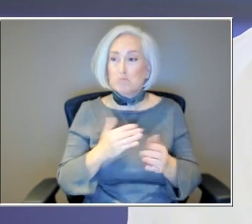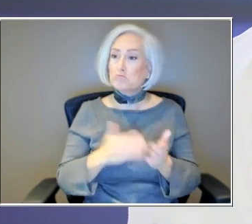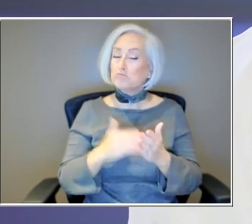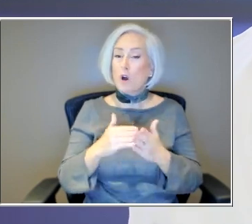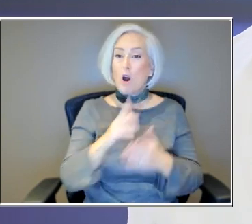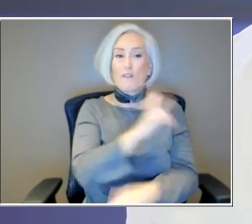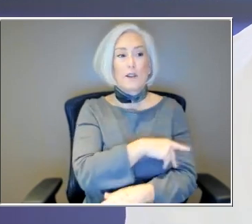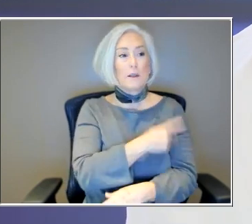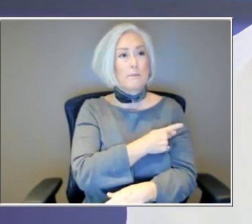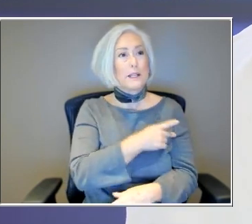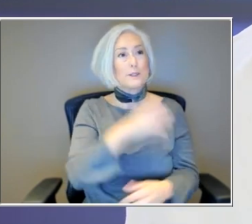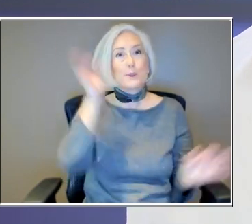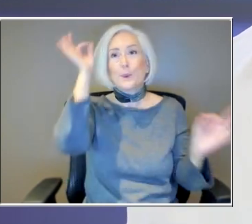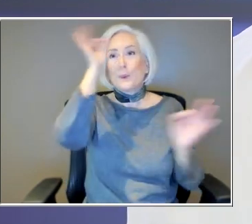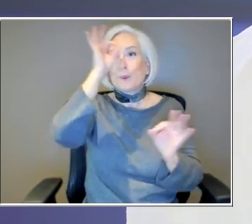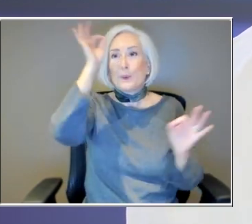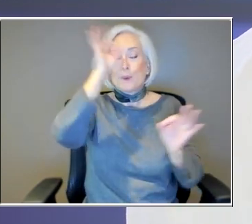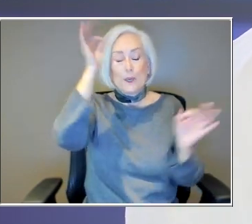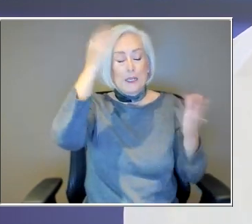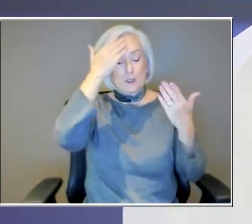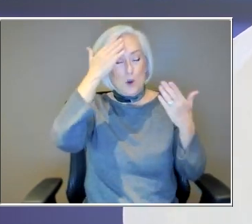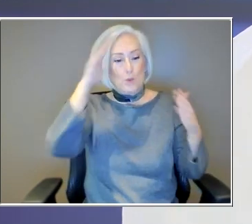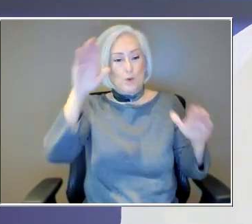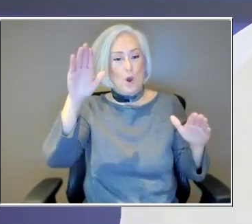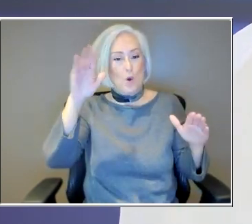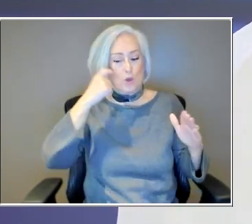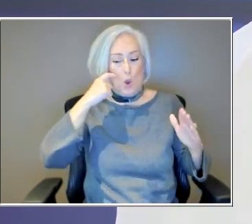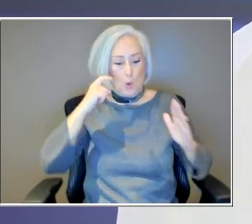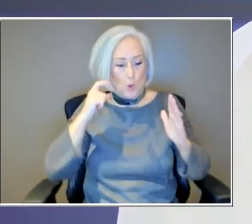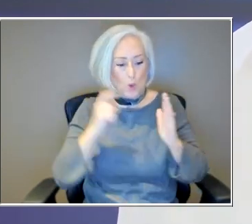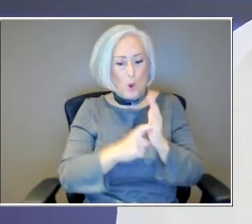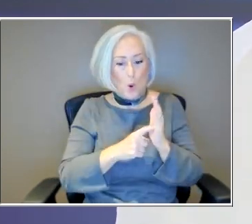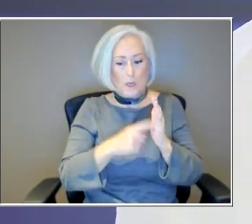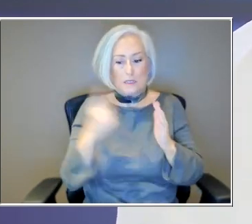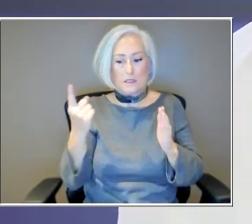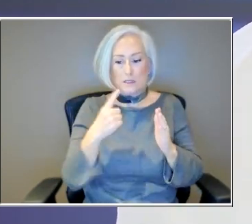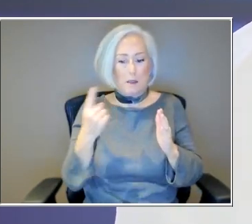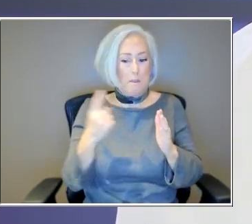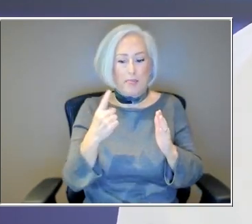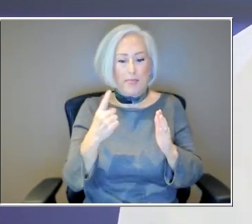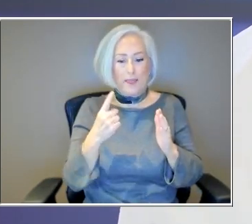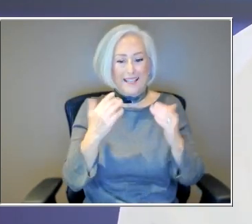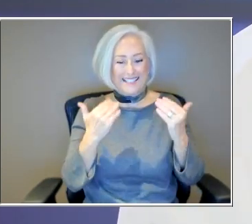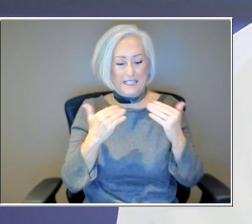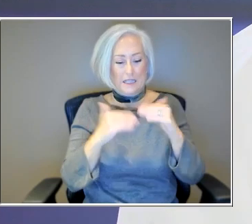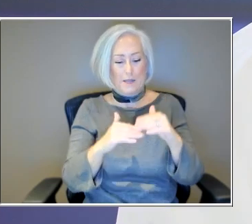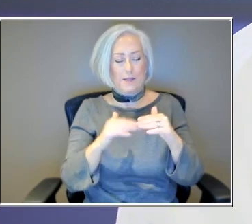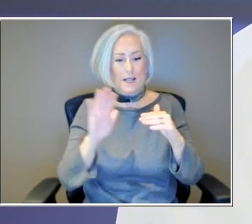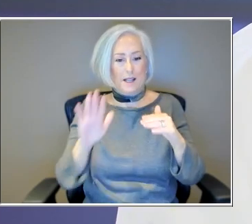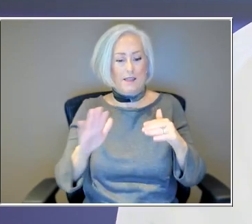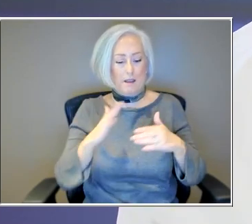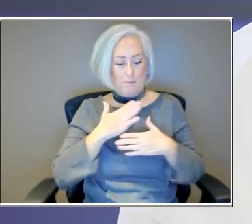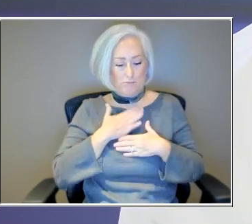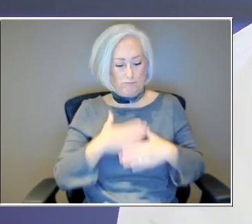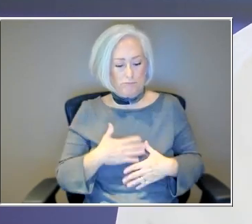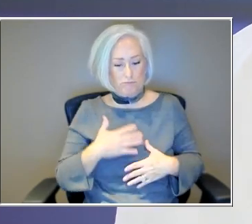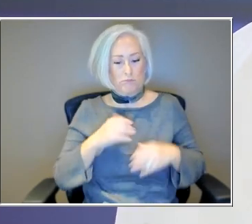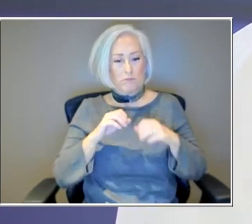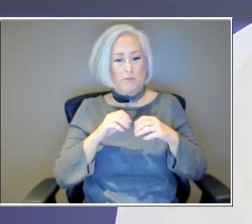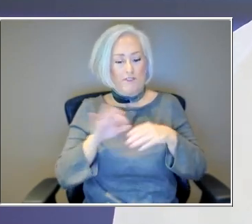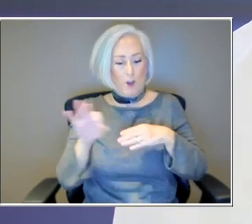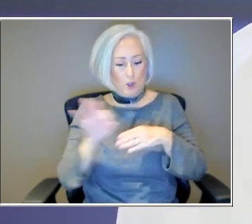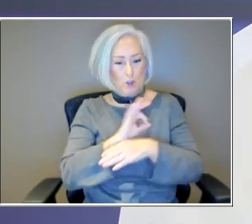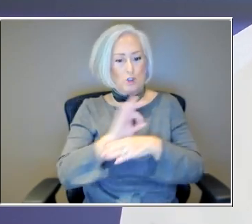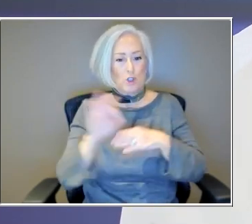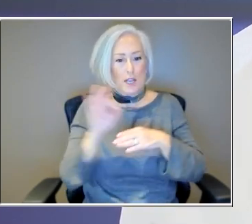poorly. They don't notice that they're limited because it develops so slowly, and so they don't present to care until things are really bad. And a lot of